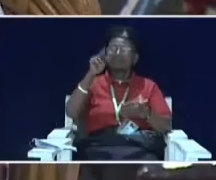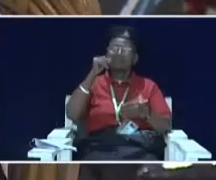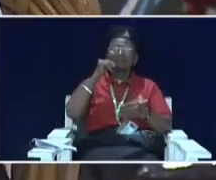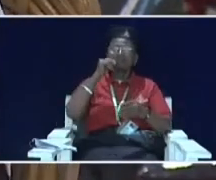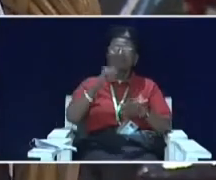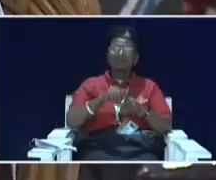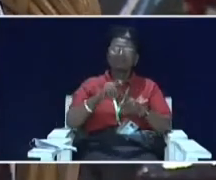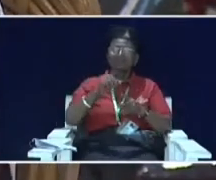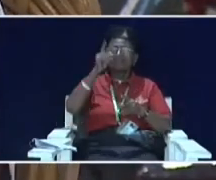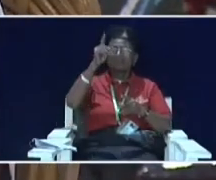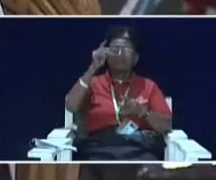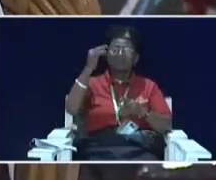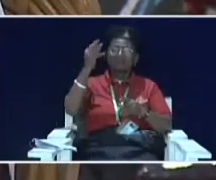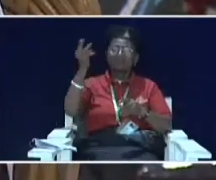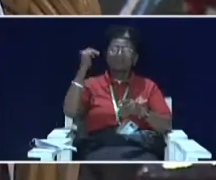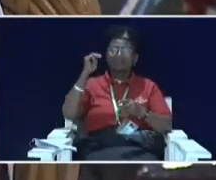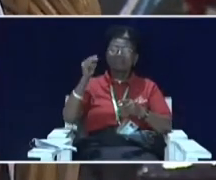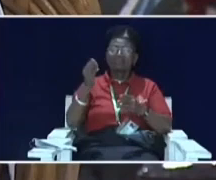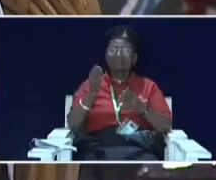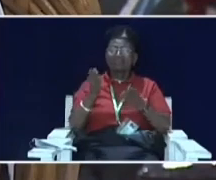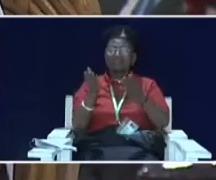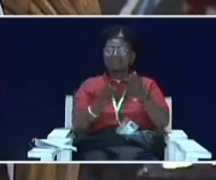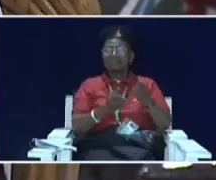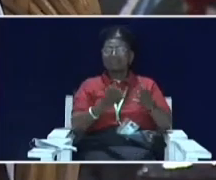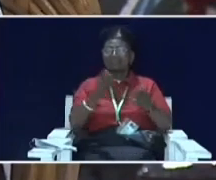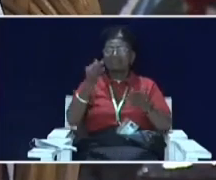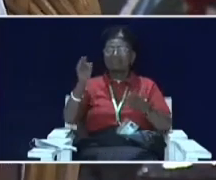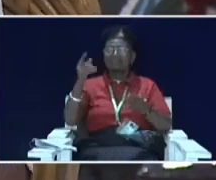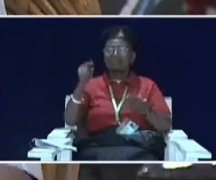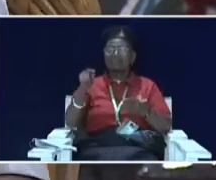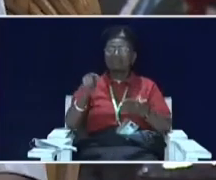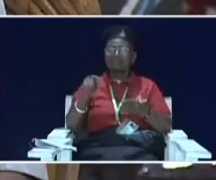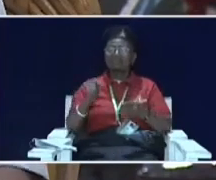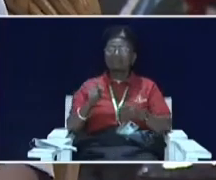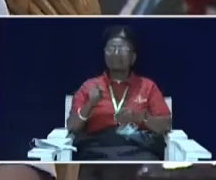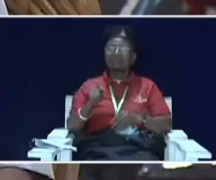One was carrying the bowl of water with soap.